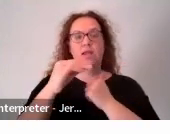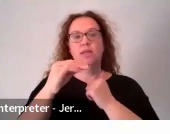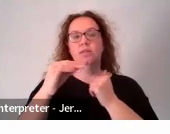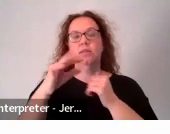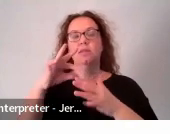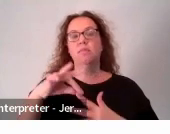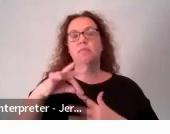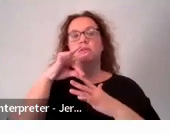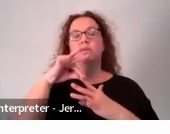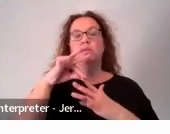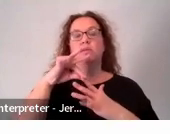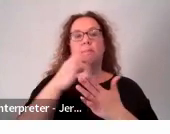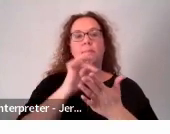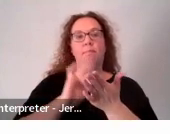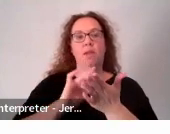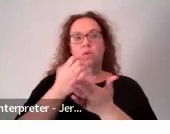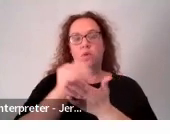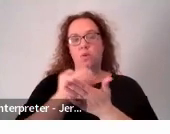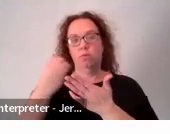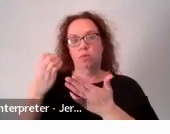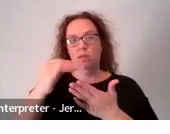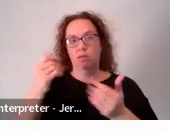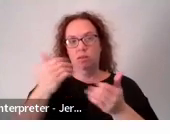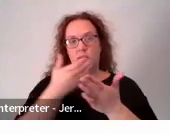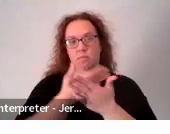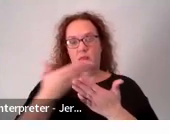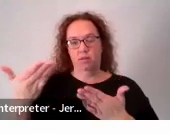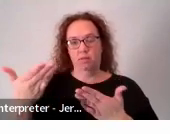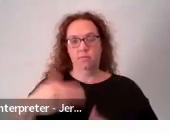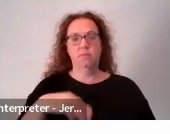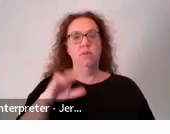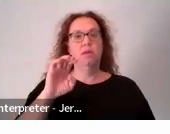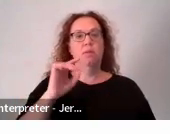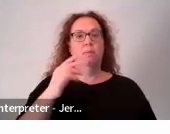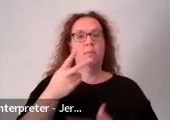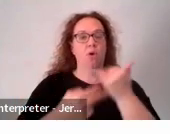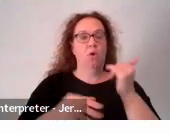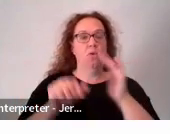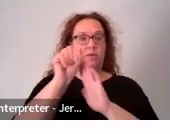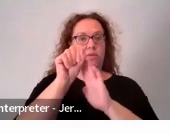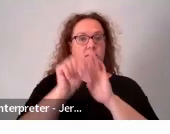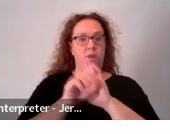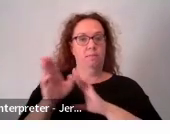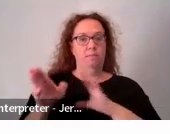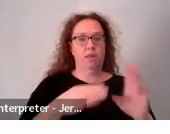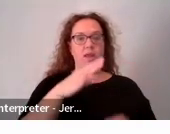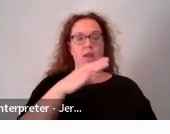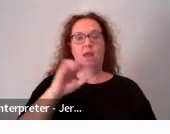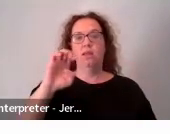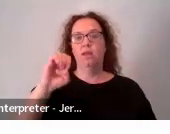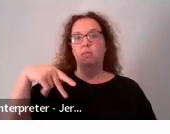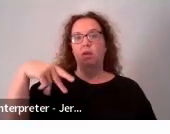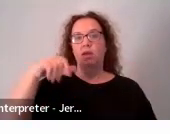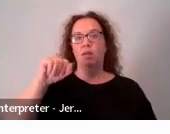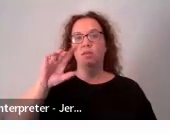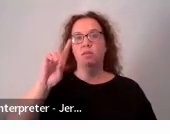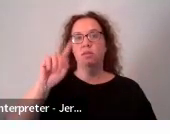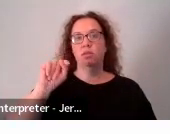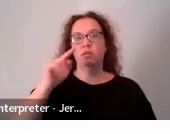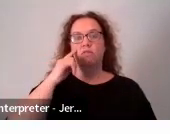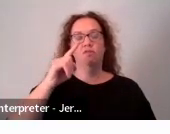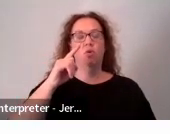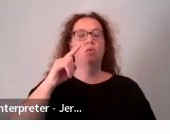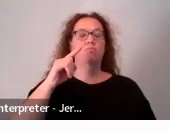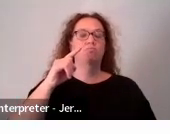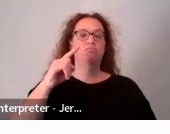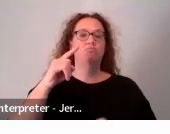supplies. So state plan services for adults and EPSDT will cover certain items under durable medical